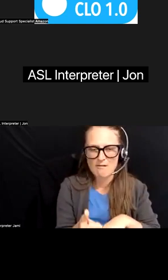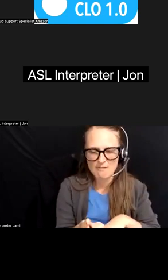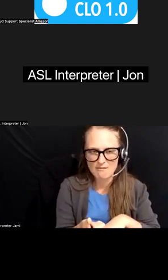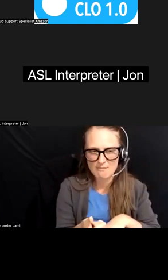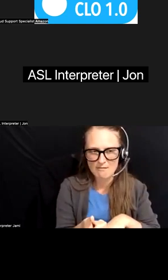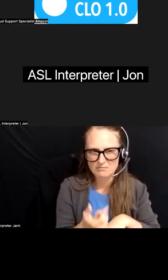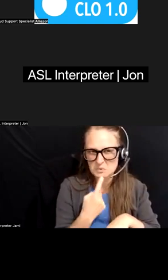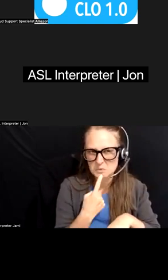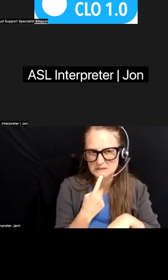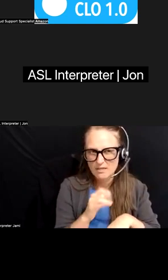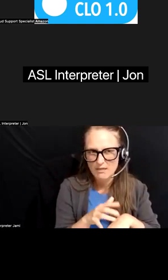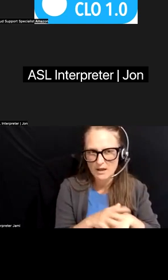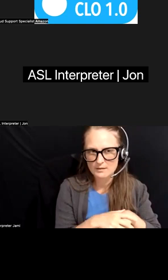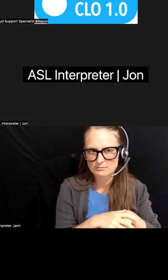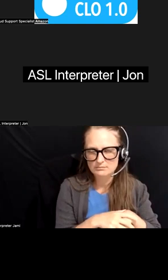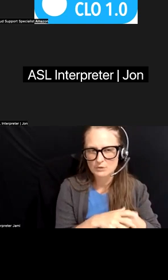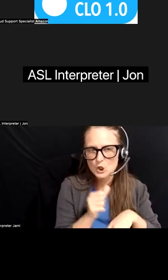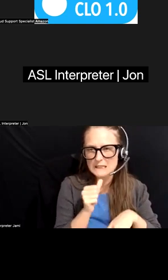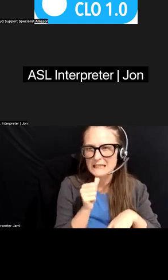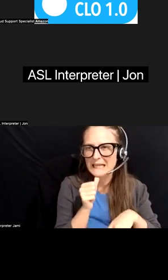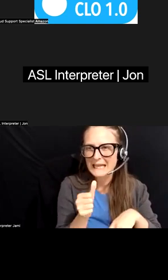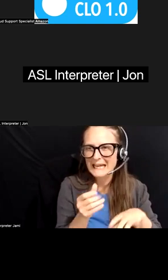that there's inefficiency.